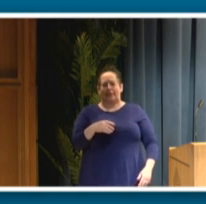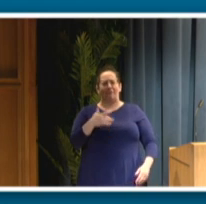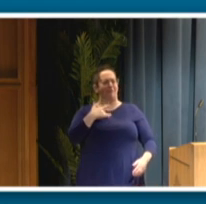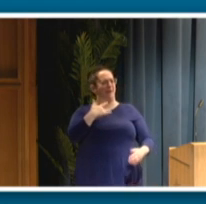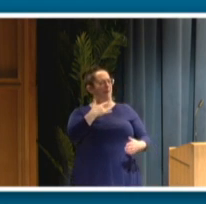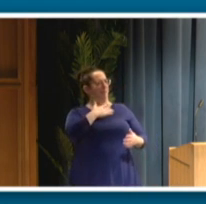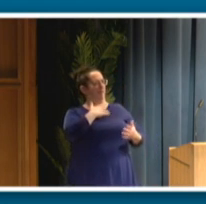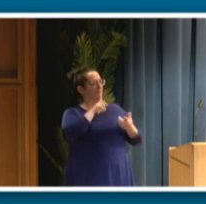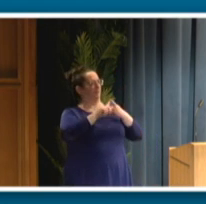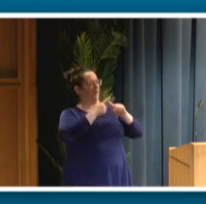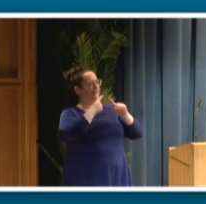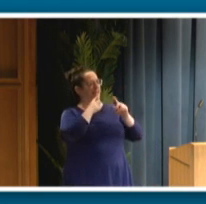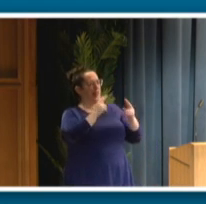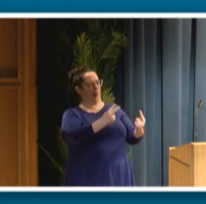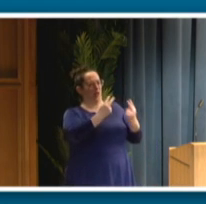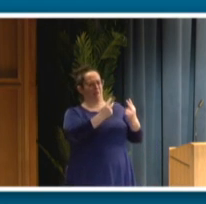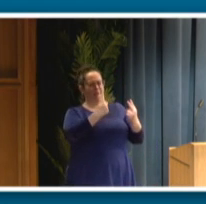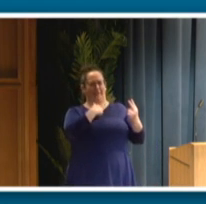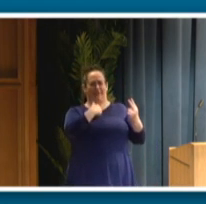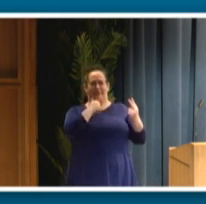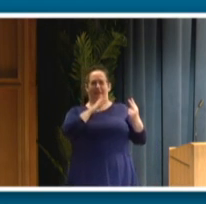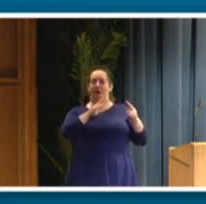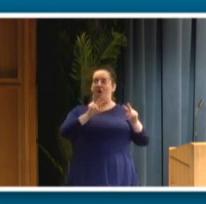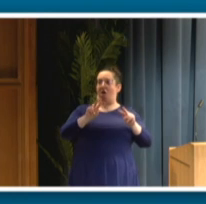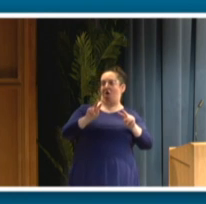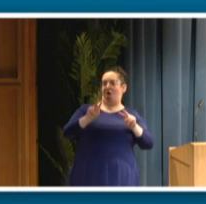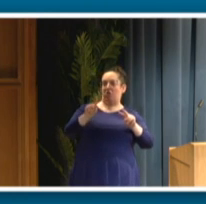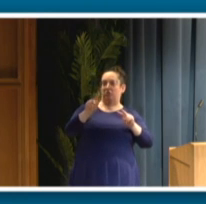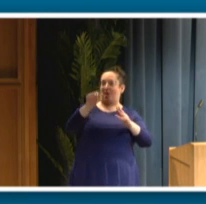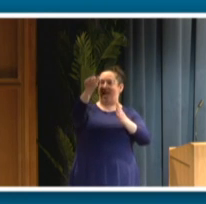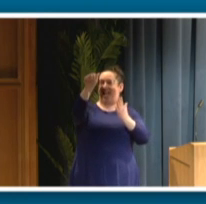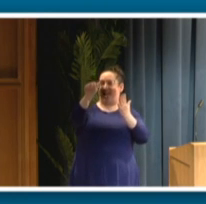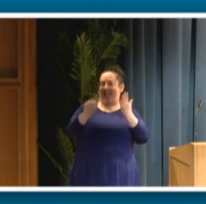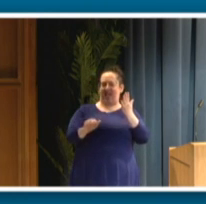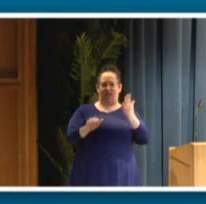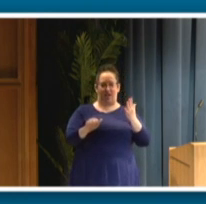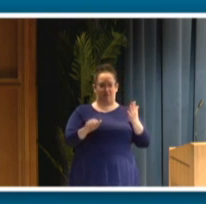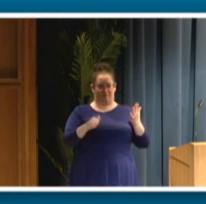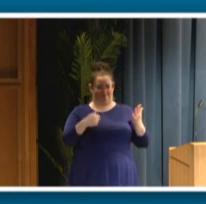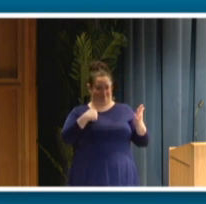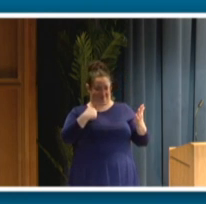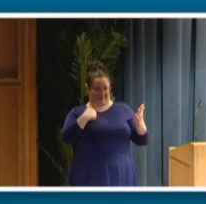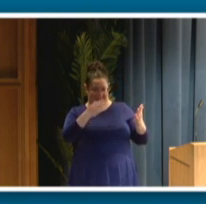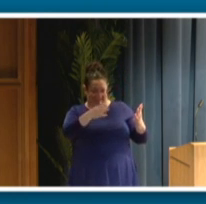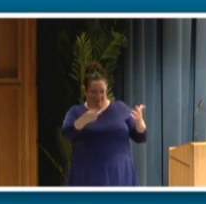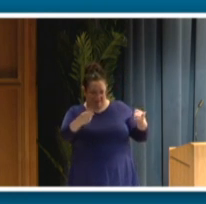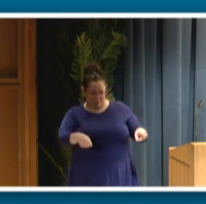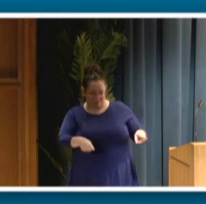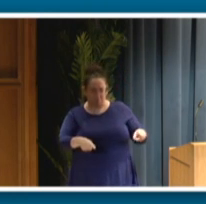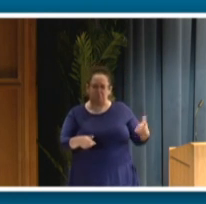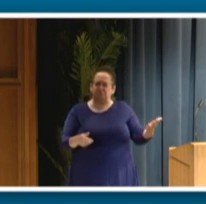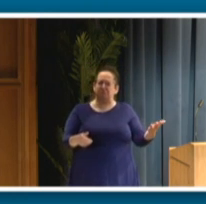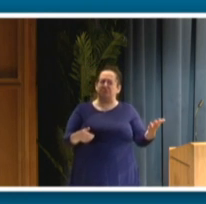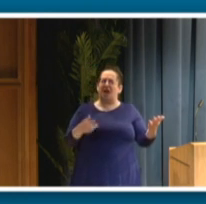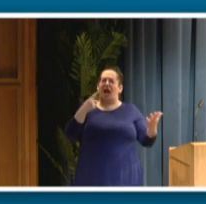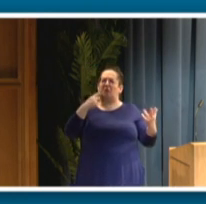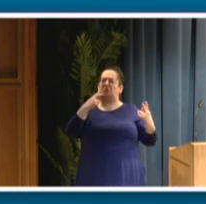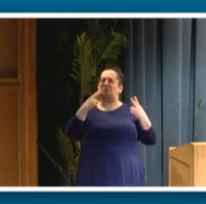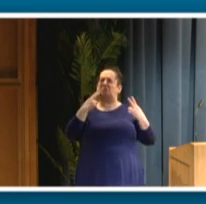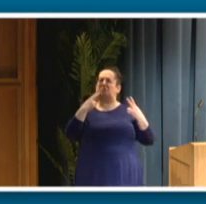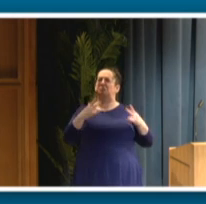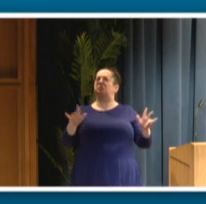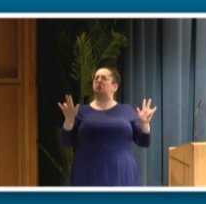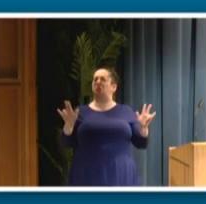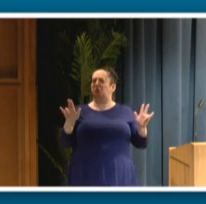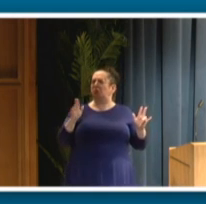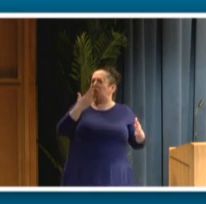A's, but I've never gotten straight A's, not one time. I was a good kid though, and I think people were just kind of like, well, he a solid